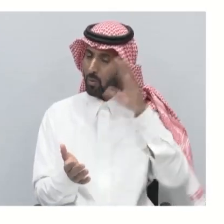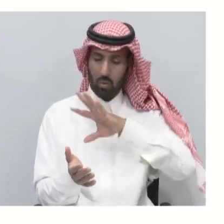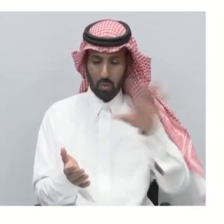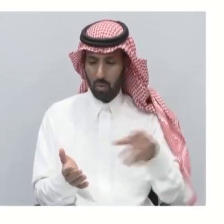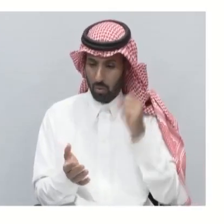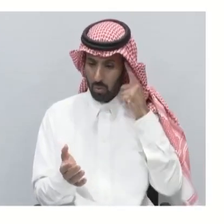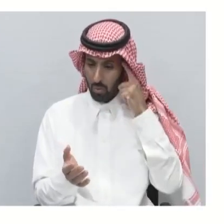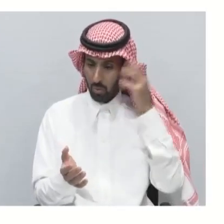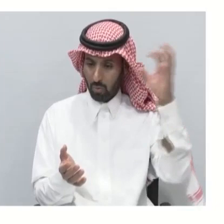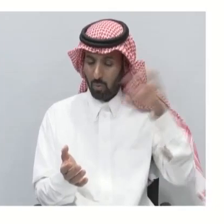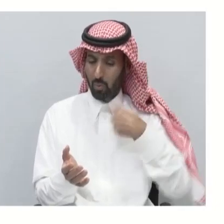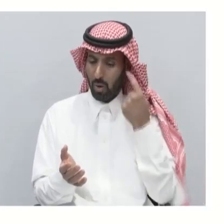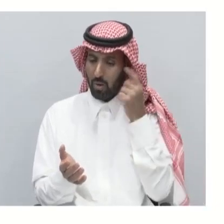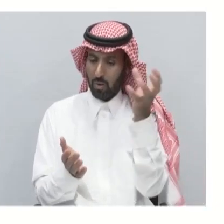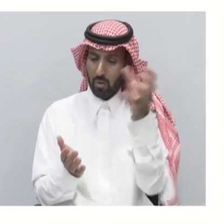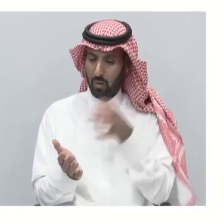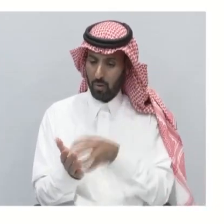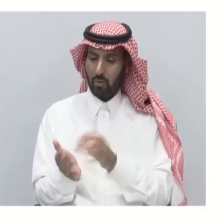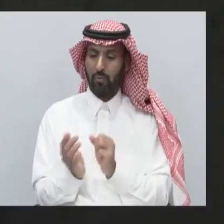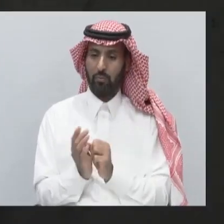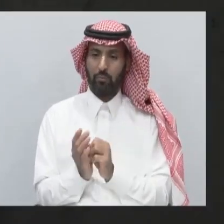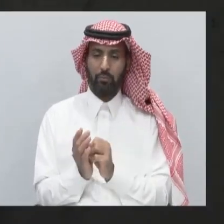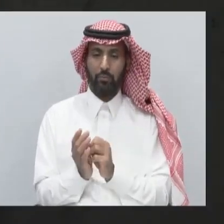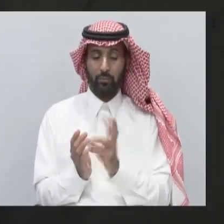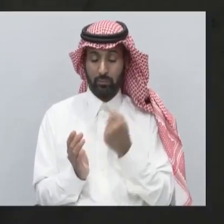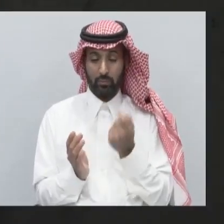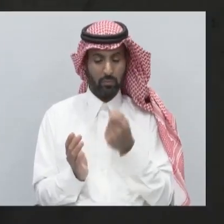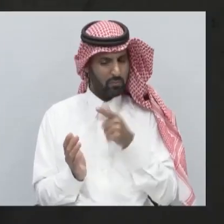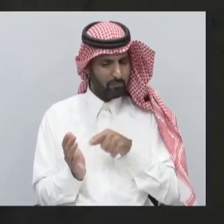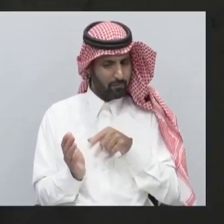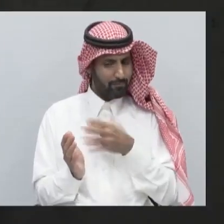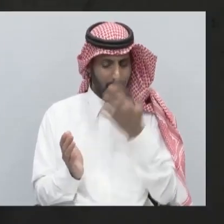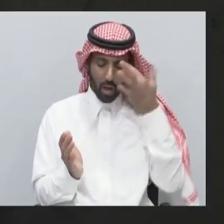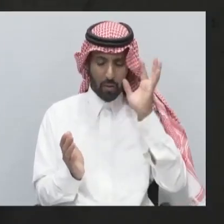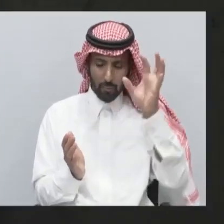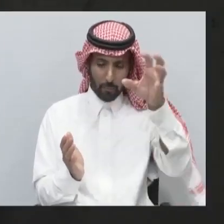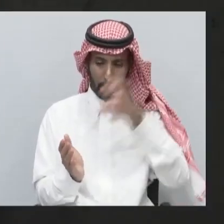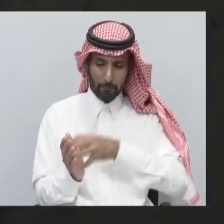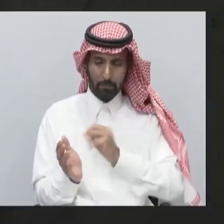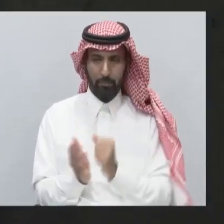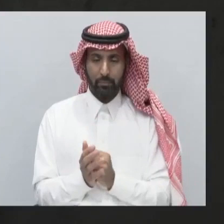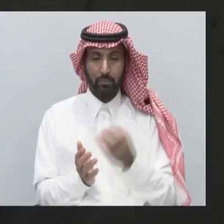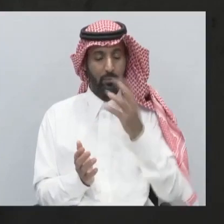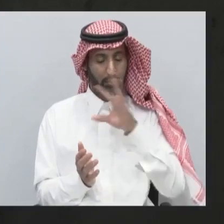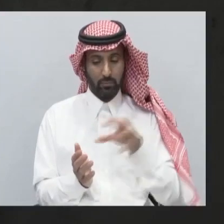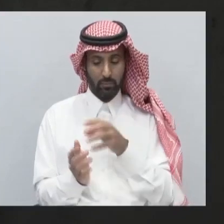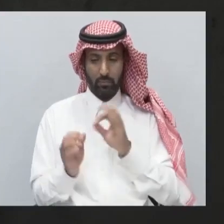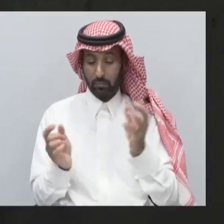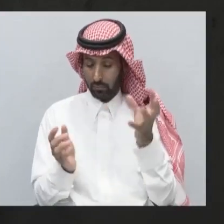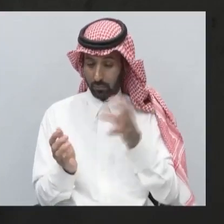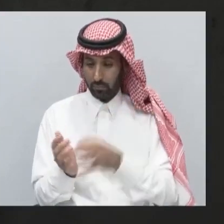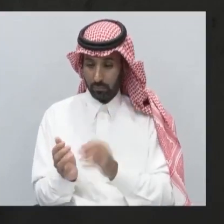all ideas into one place, regardless of the correctness. Any idea is going to be